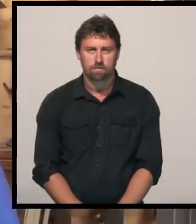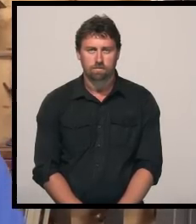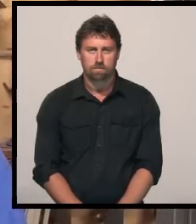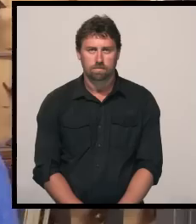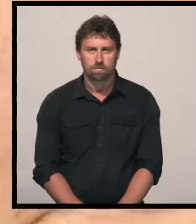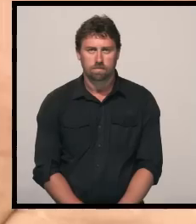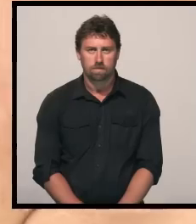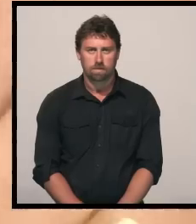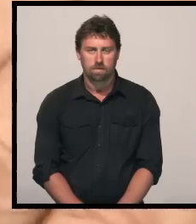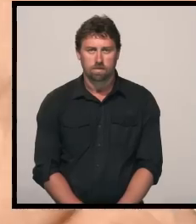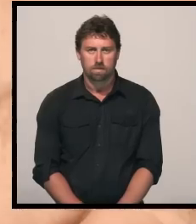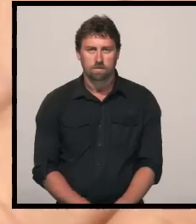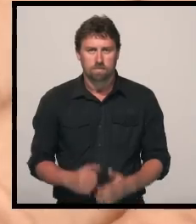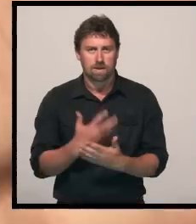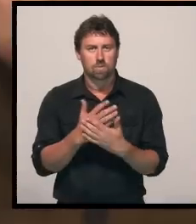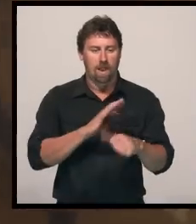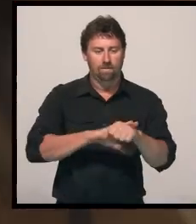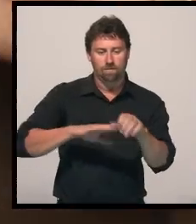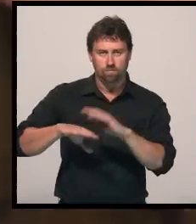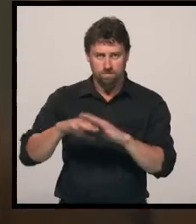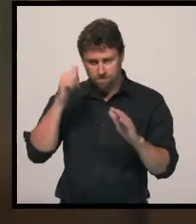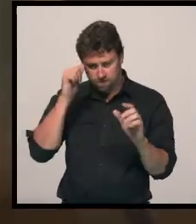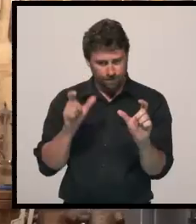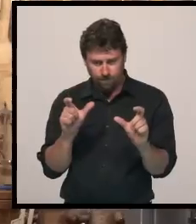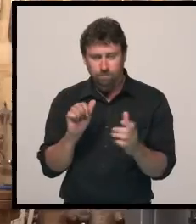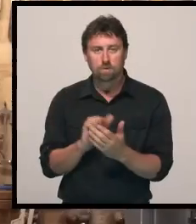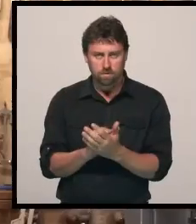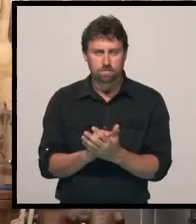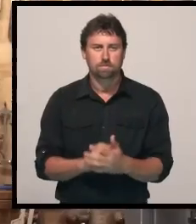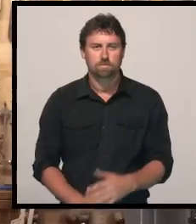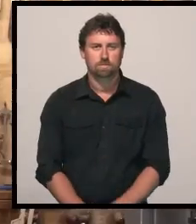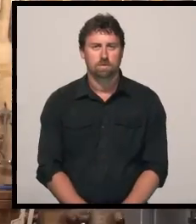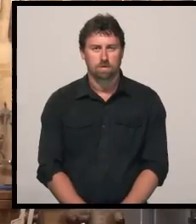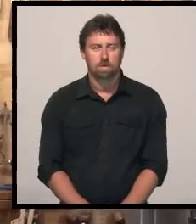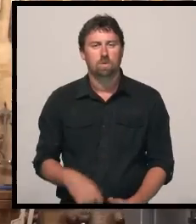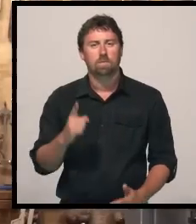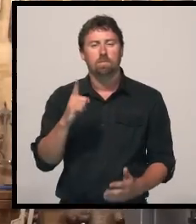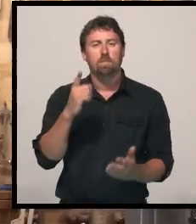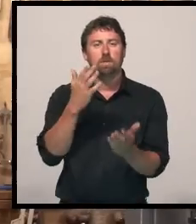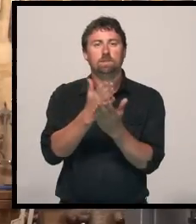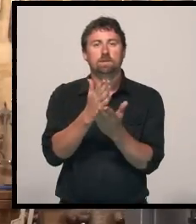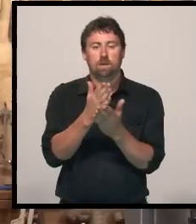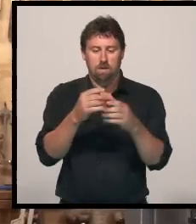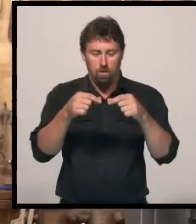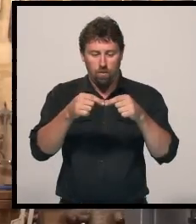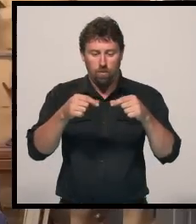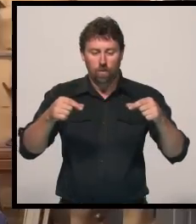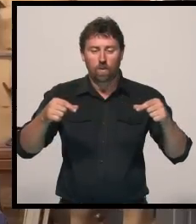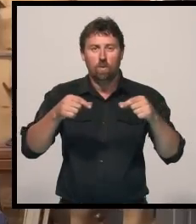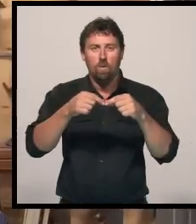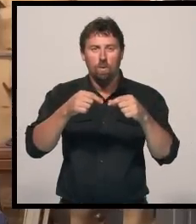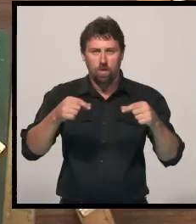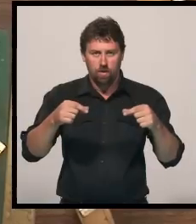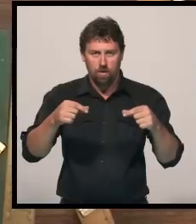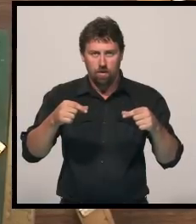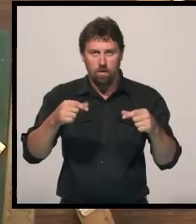Left one on the left side. Now the idea is you have the middle of the barrel lined up with the